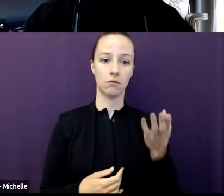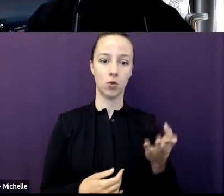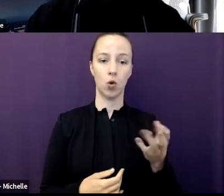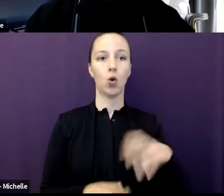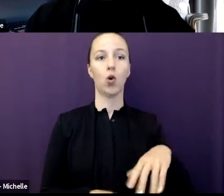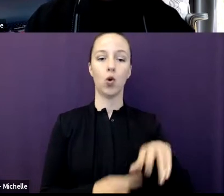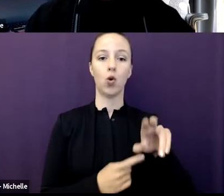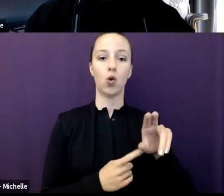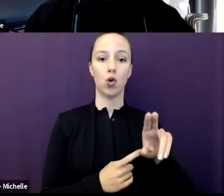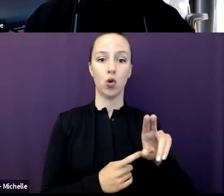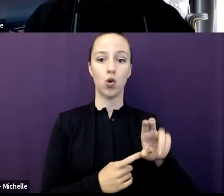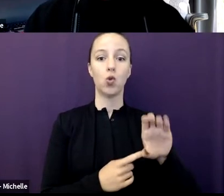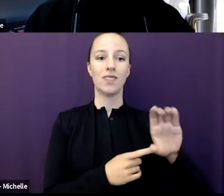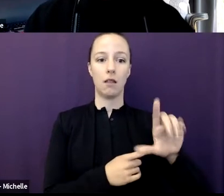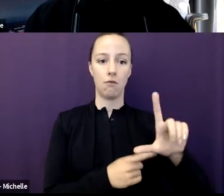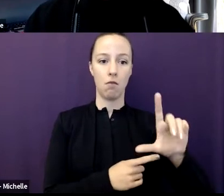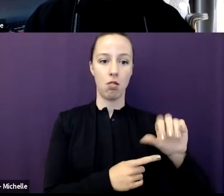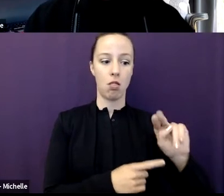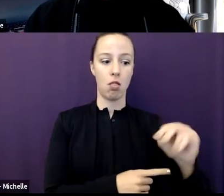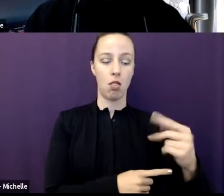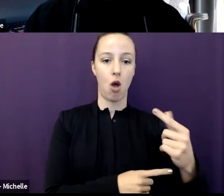he's working on his